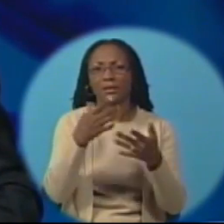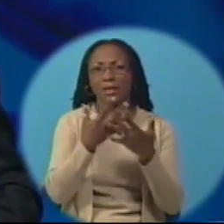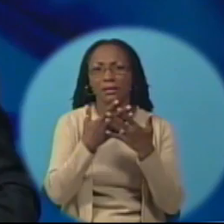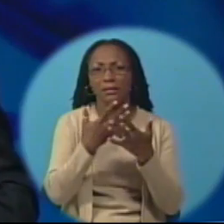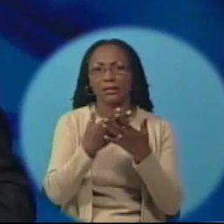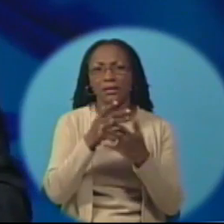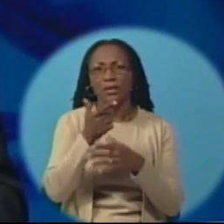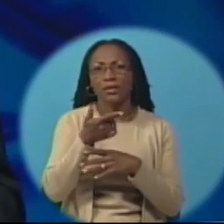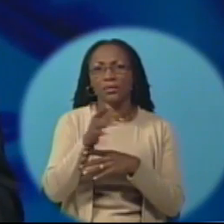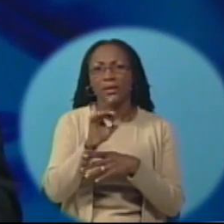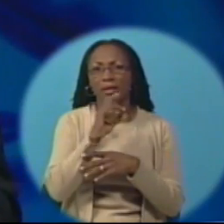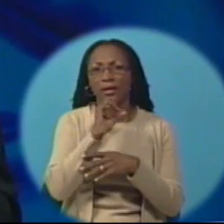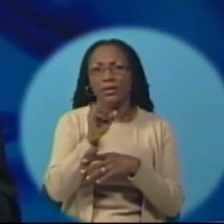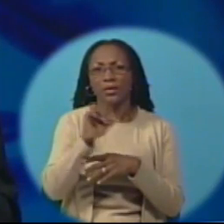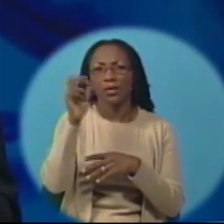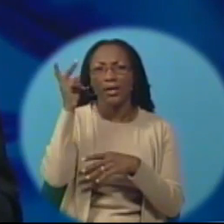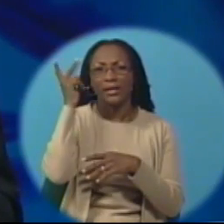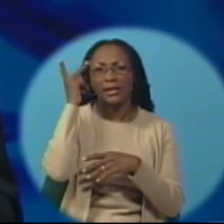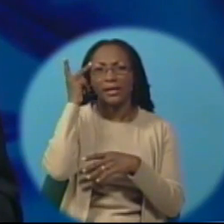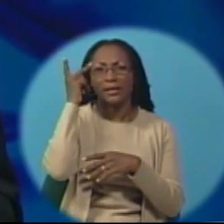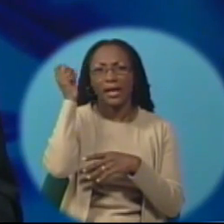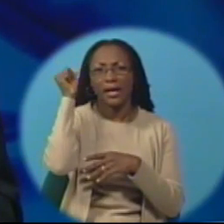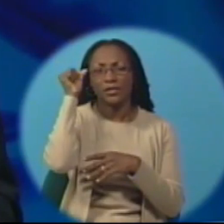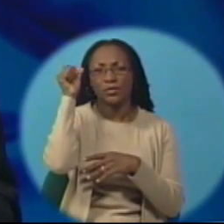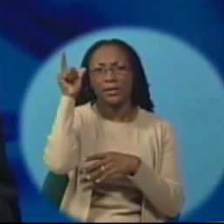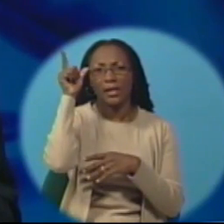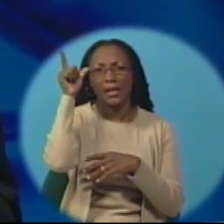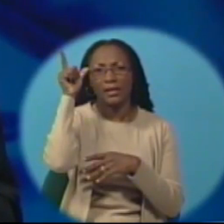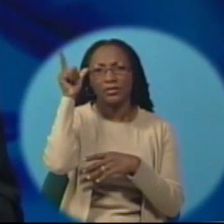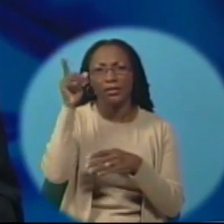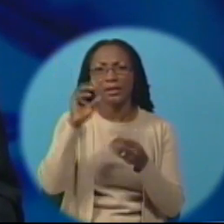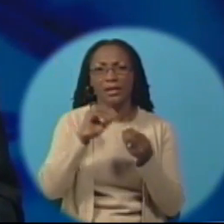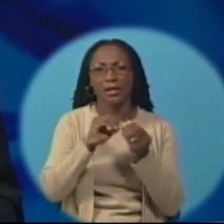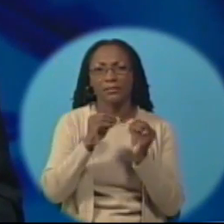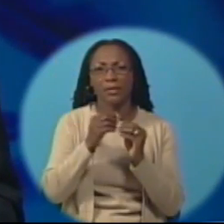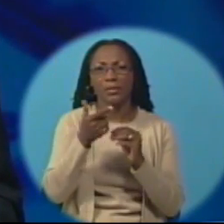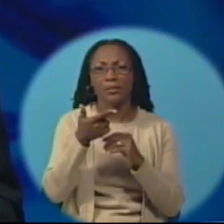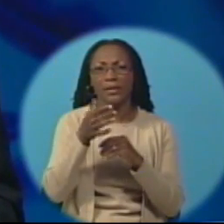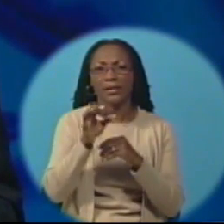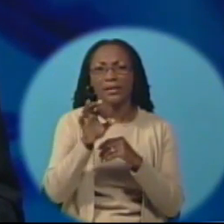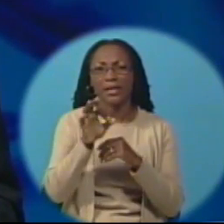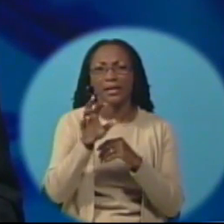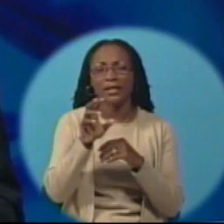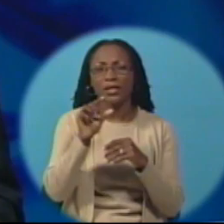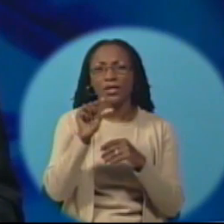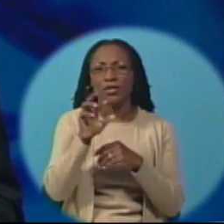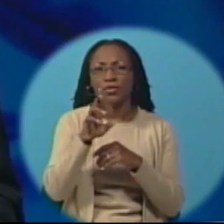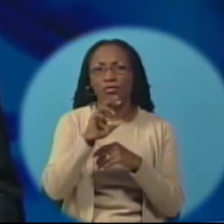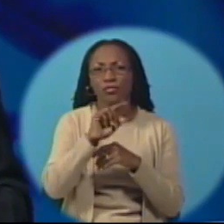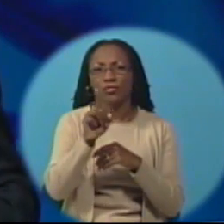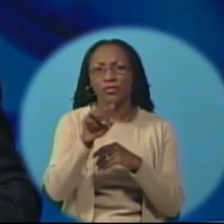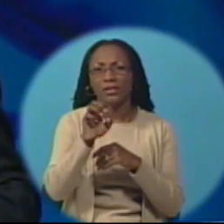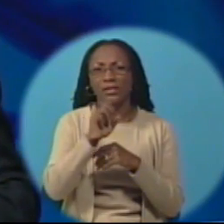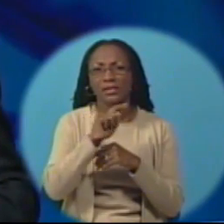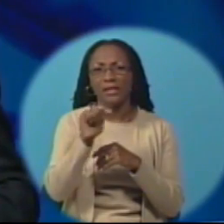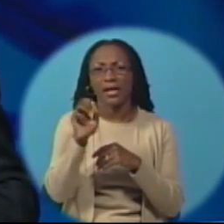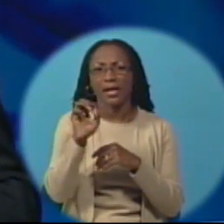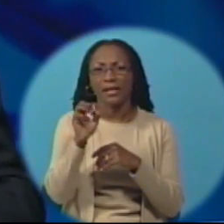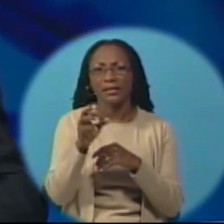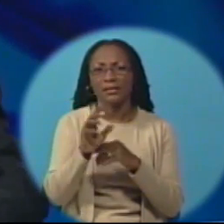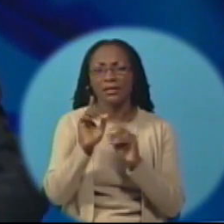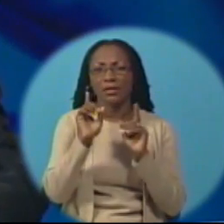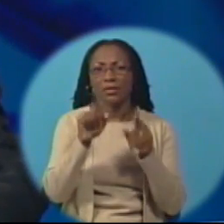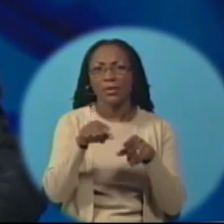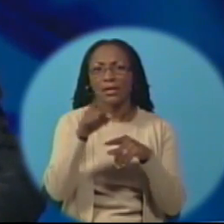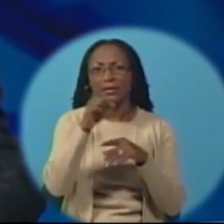28-year-old Kenyatta Antonio Lashley of No. 29 Denton Road, Grisettes appeared in the District